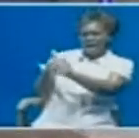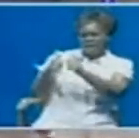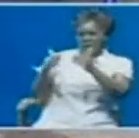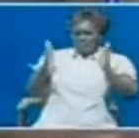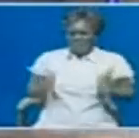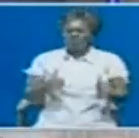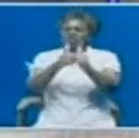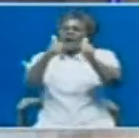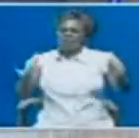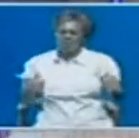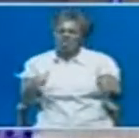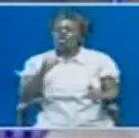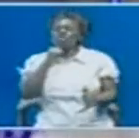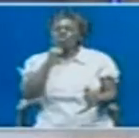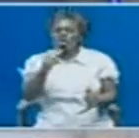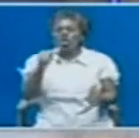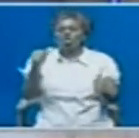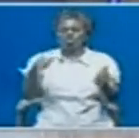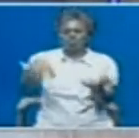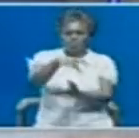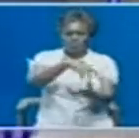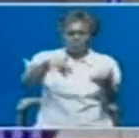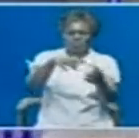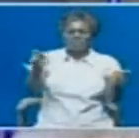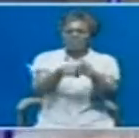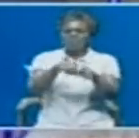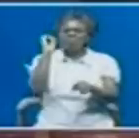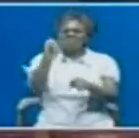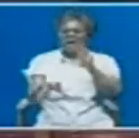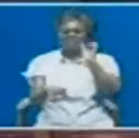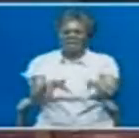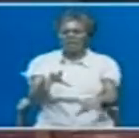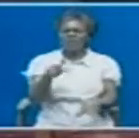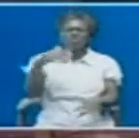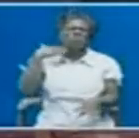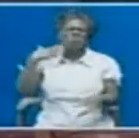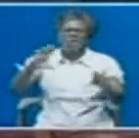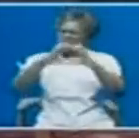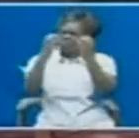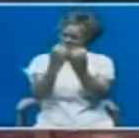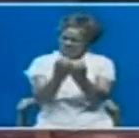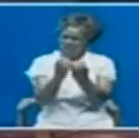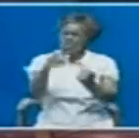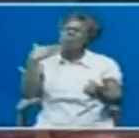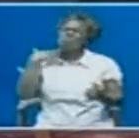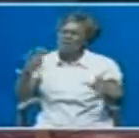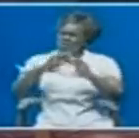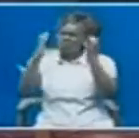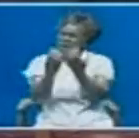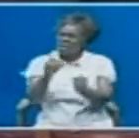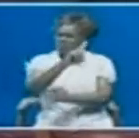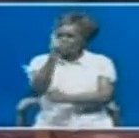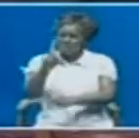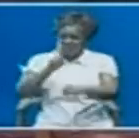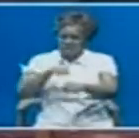you know, should not even be, at times... Like garbage, yeah. Do you hate the world for that matter? Do you hate when